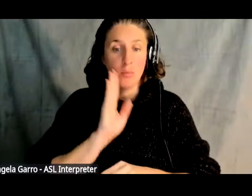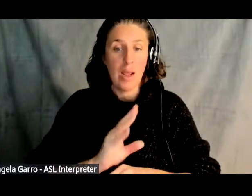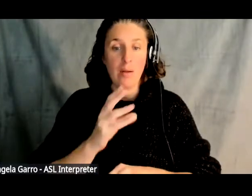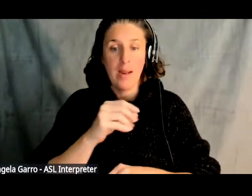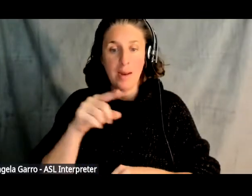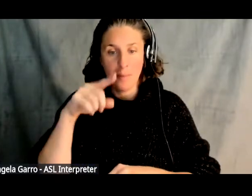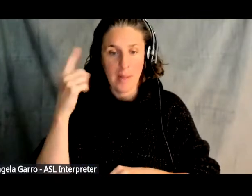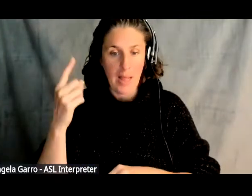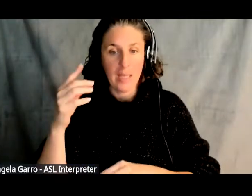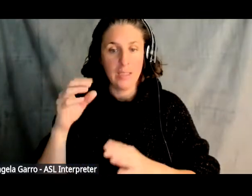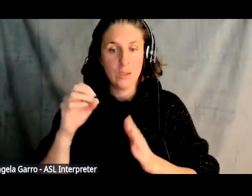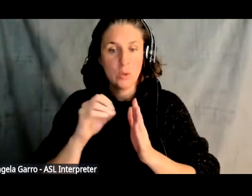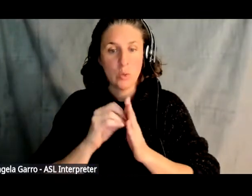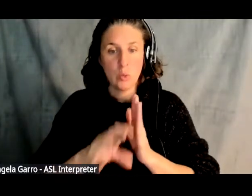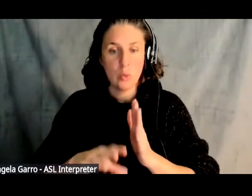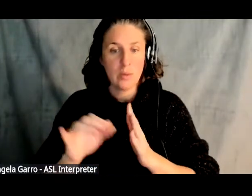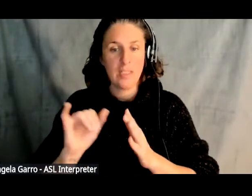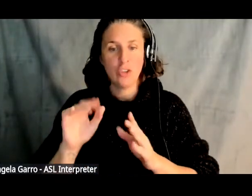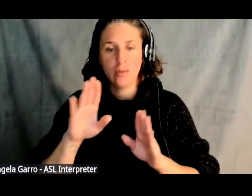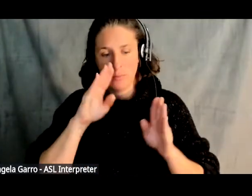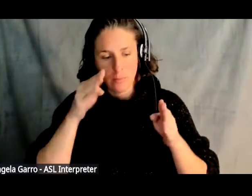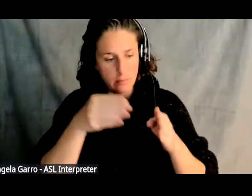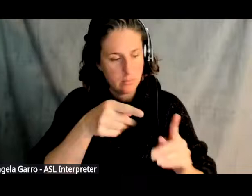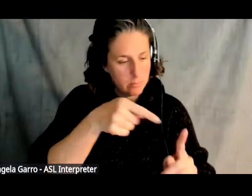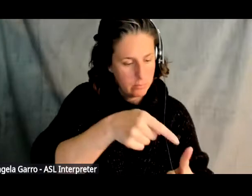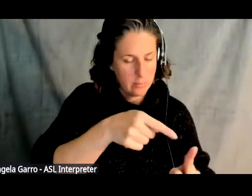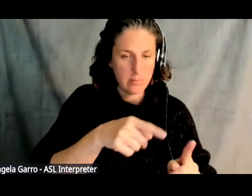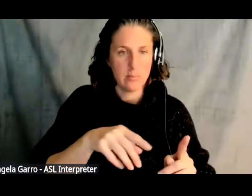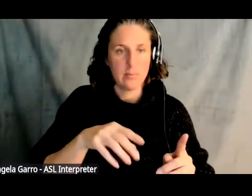like pigeonholed education.